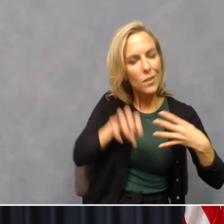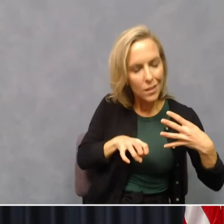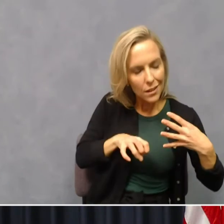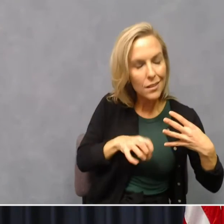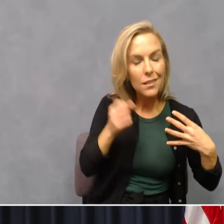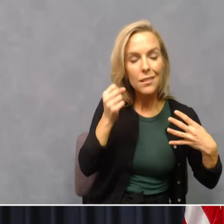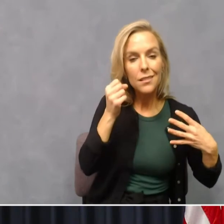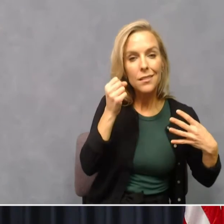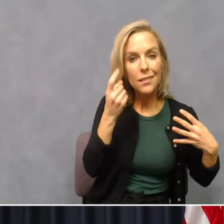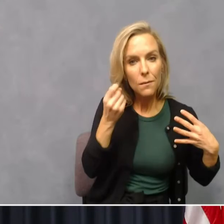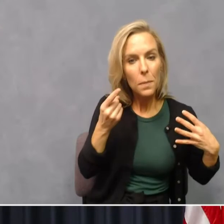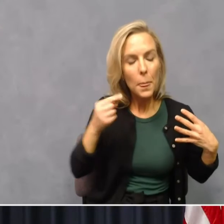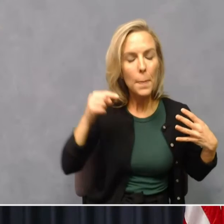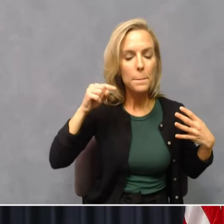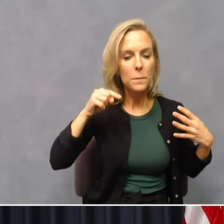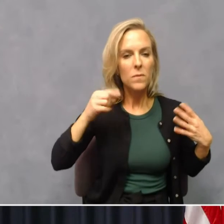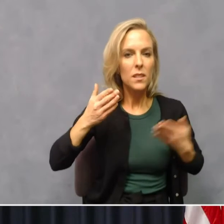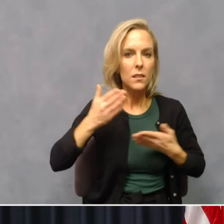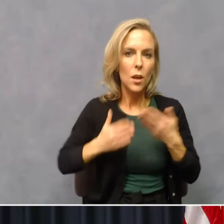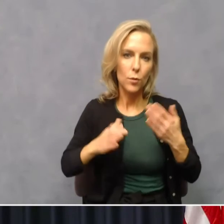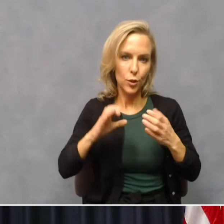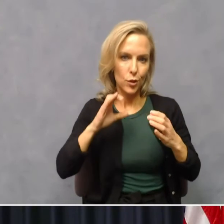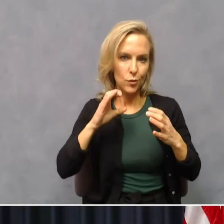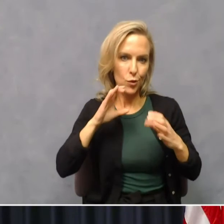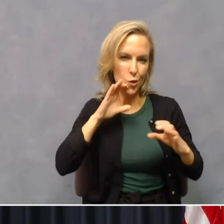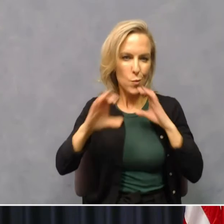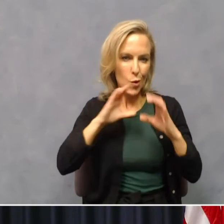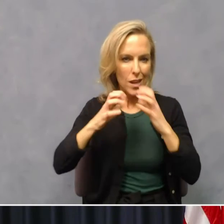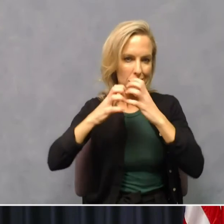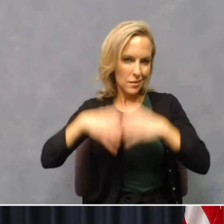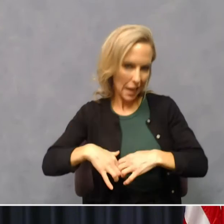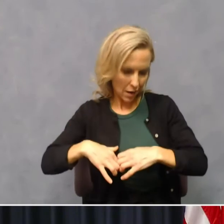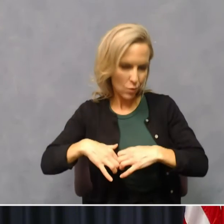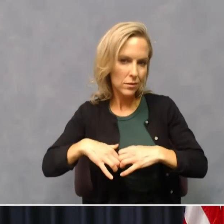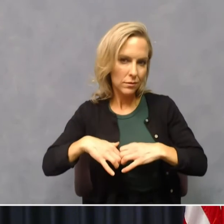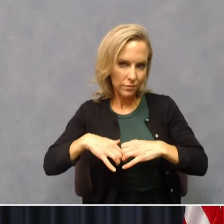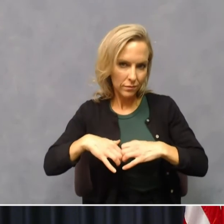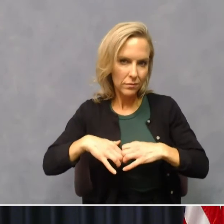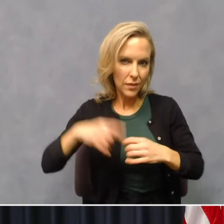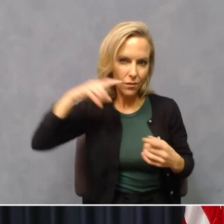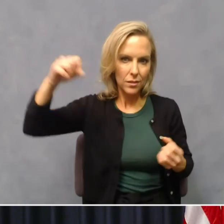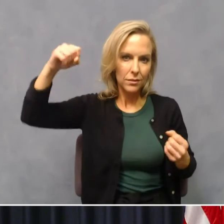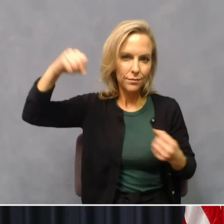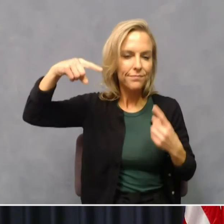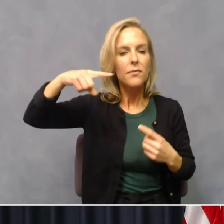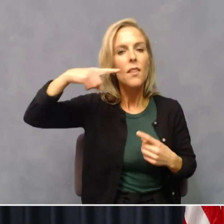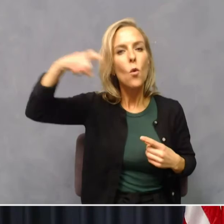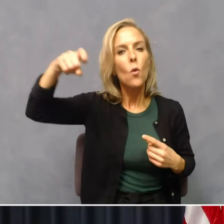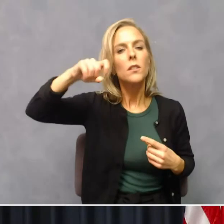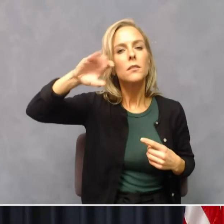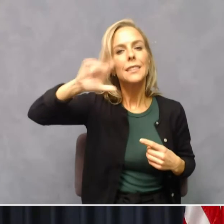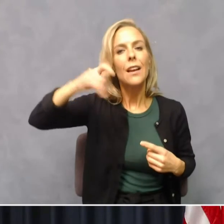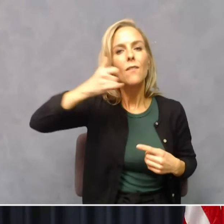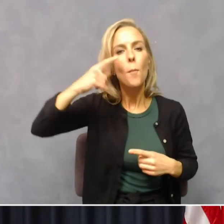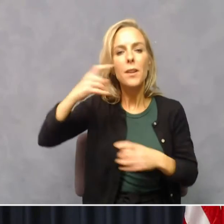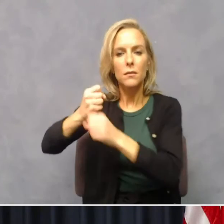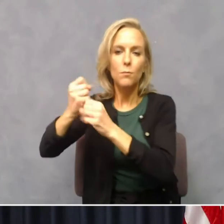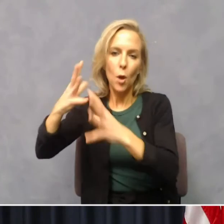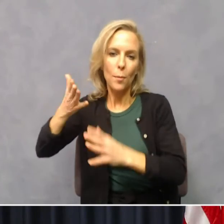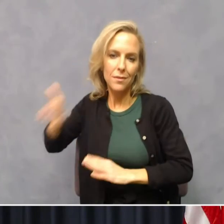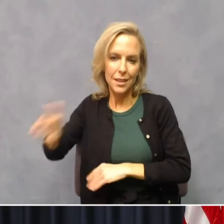potentially some communications being down based on the bombing in Nashville. So today we're reporting